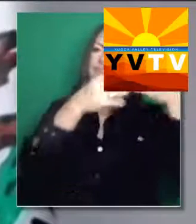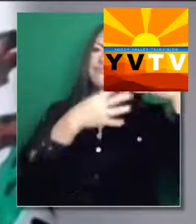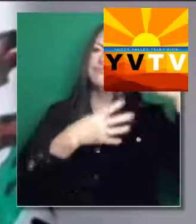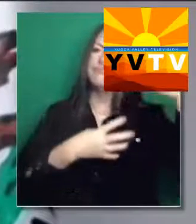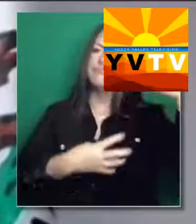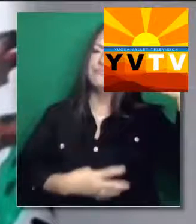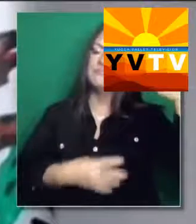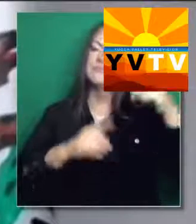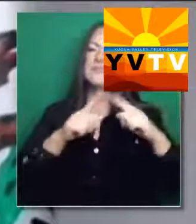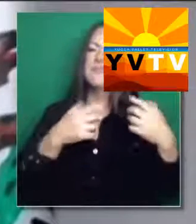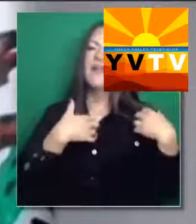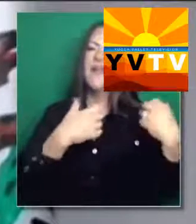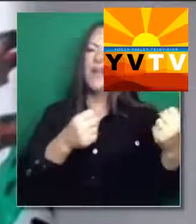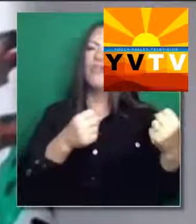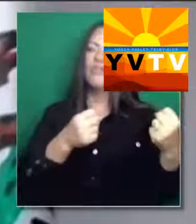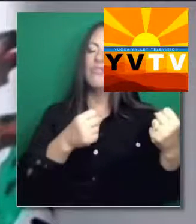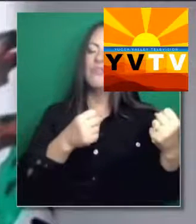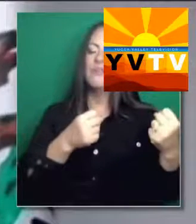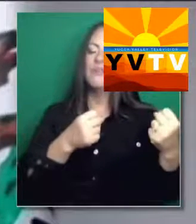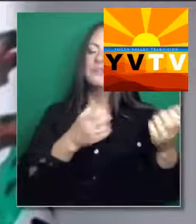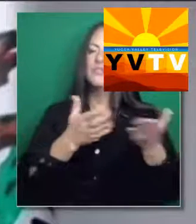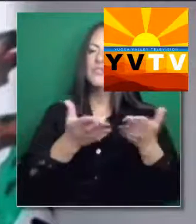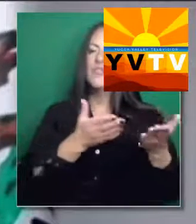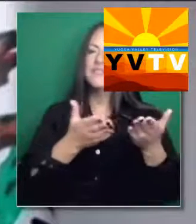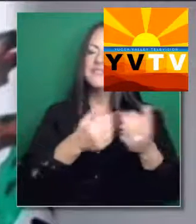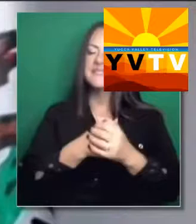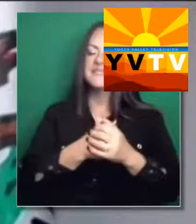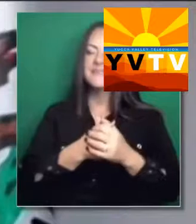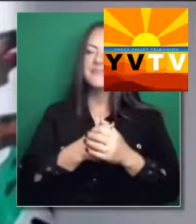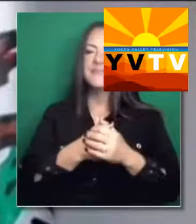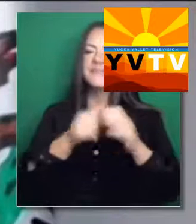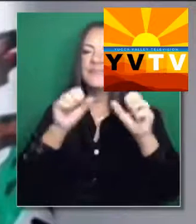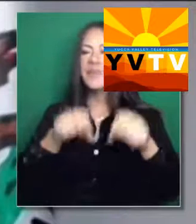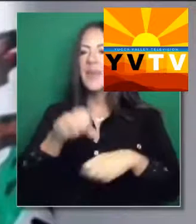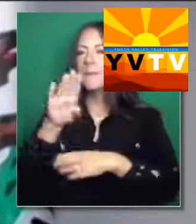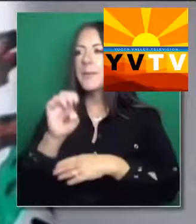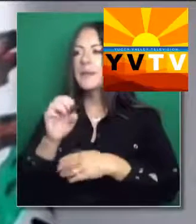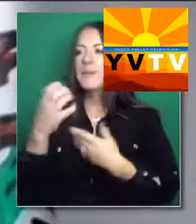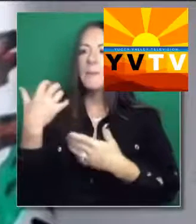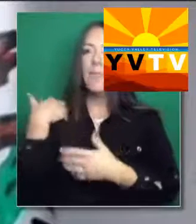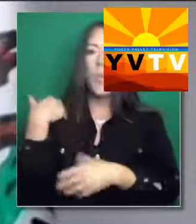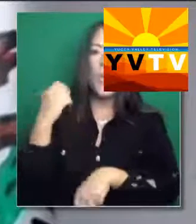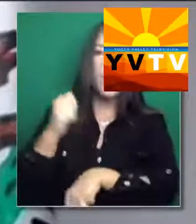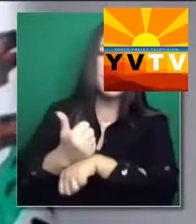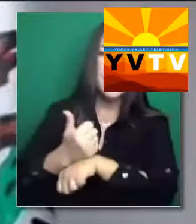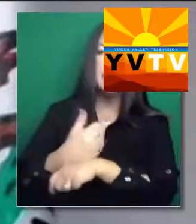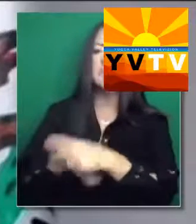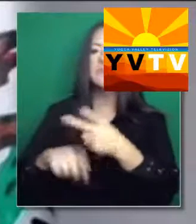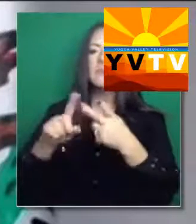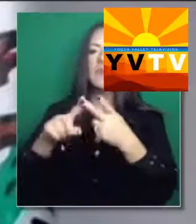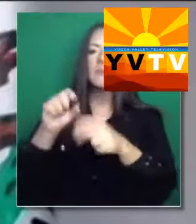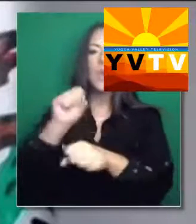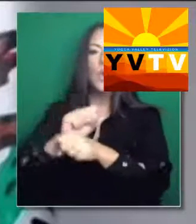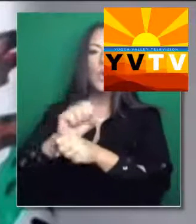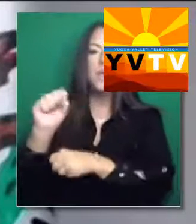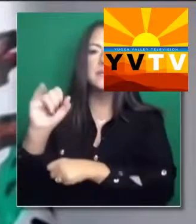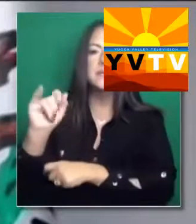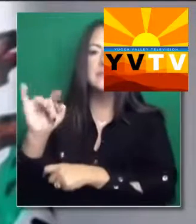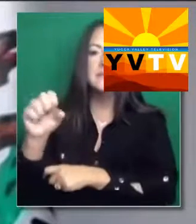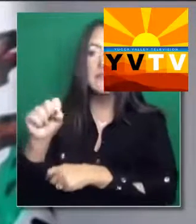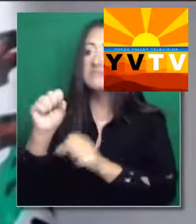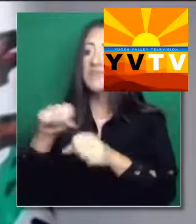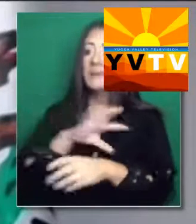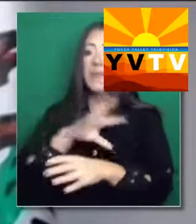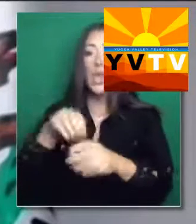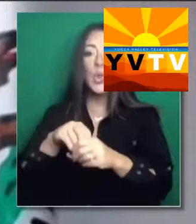states, including some of those sites that could be employer-based or at-work sites as well. So all of